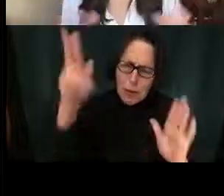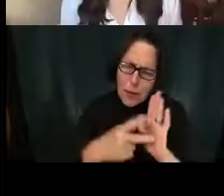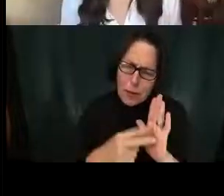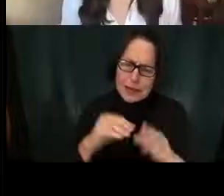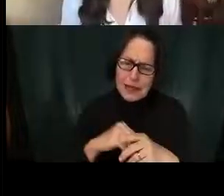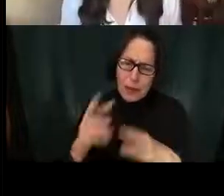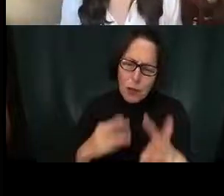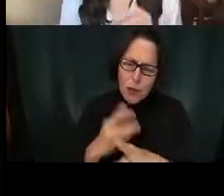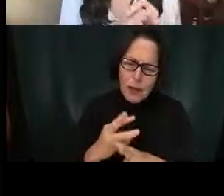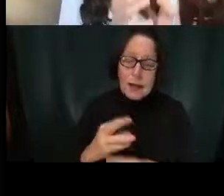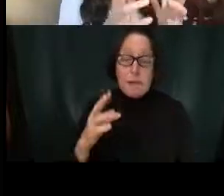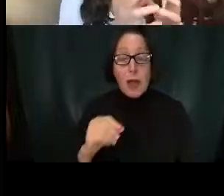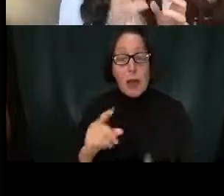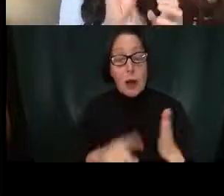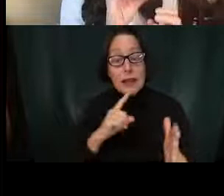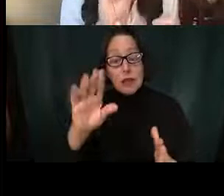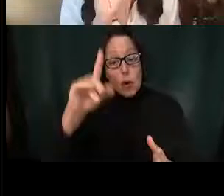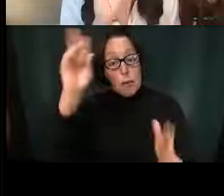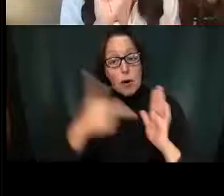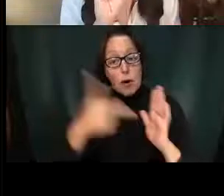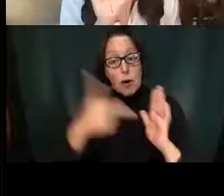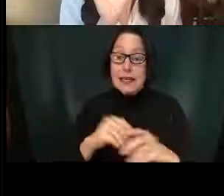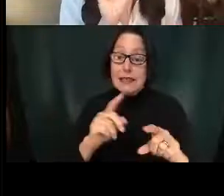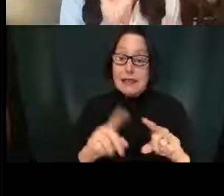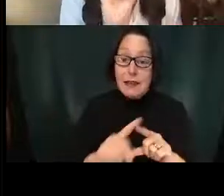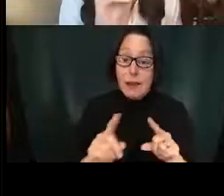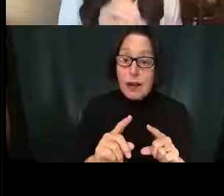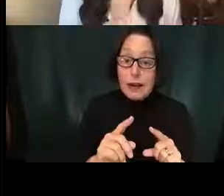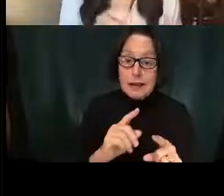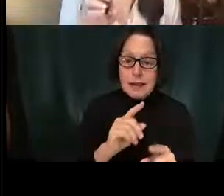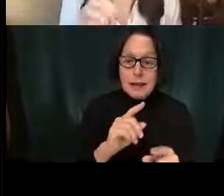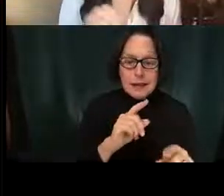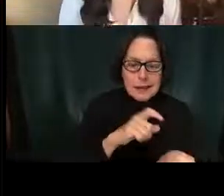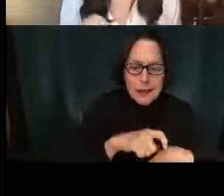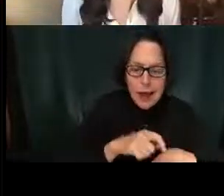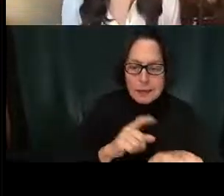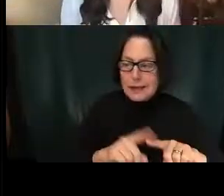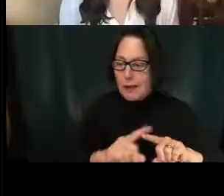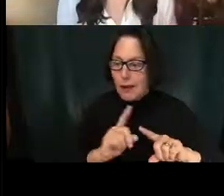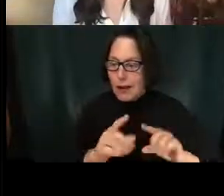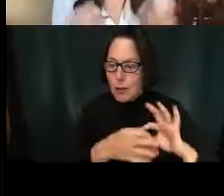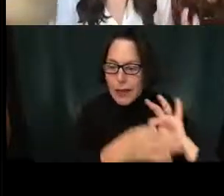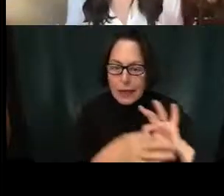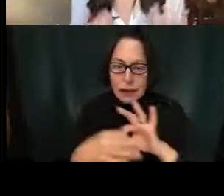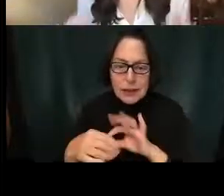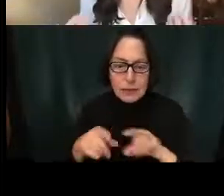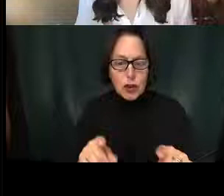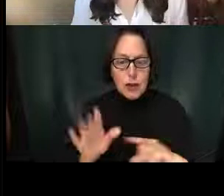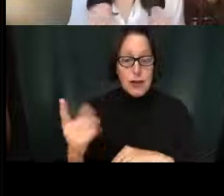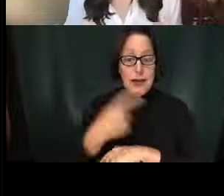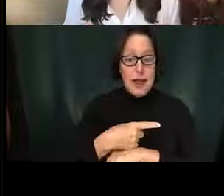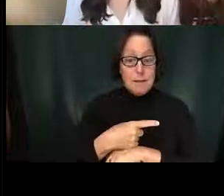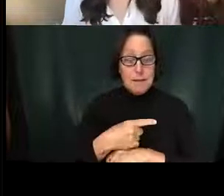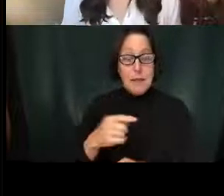world? And also, what's your purpose in different times, in different relationships or interactions throughout your day? And we'll talk about how